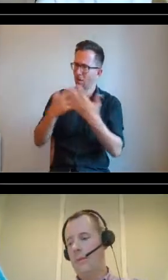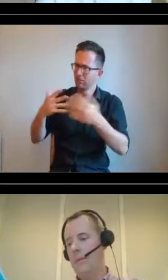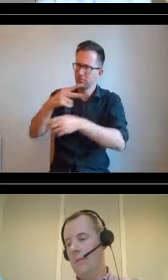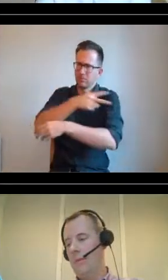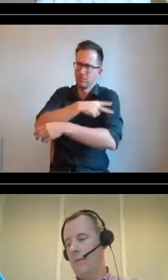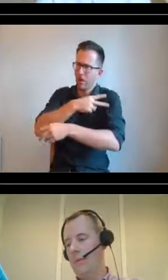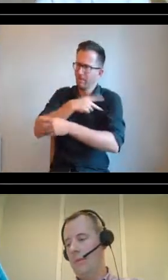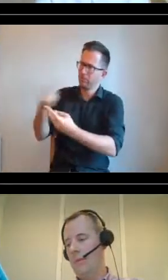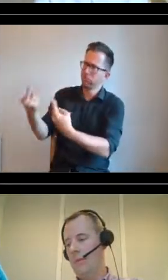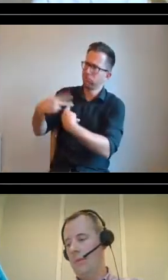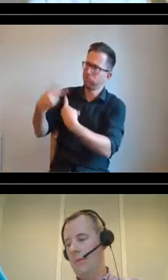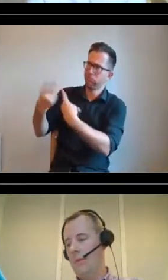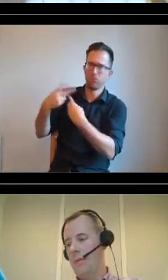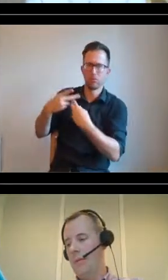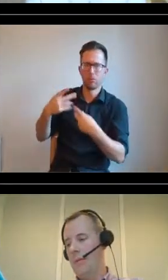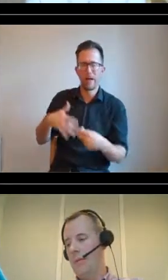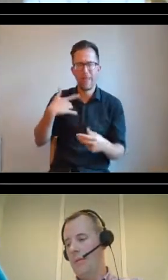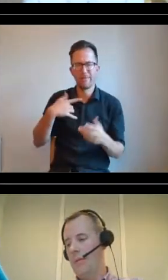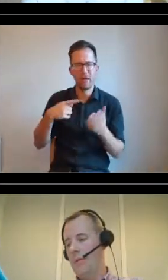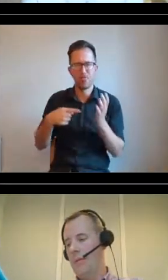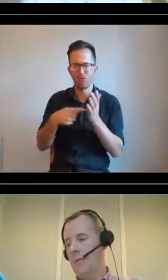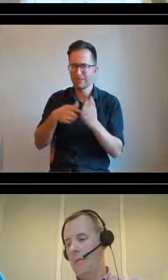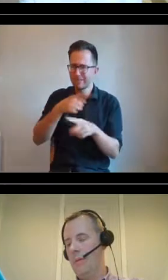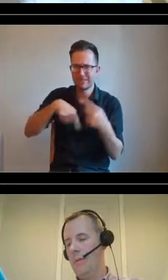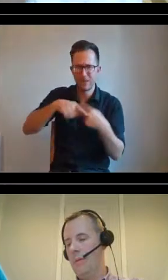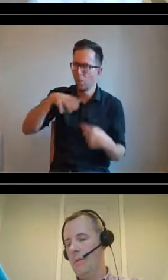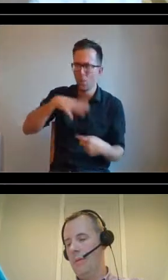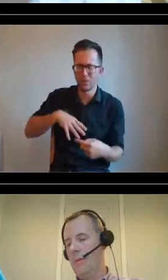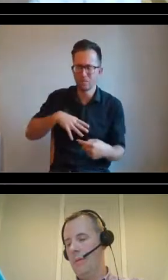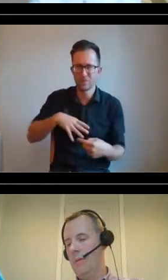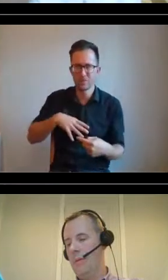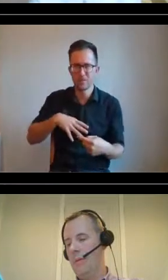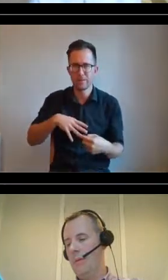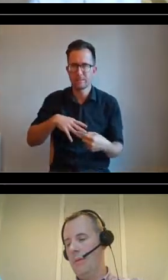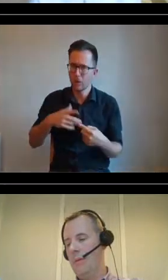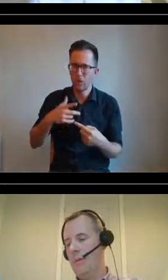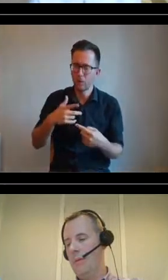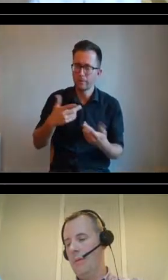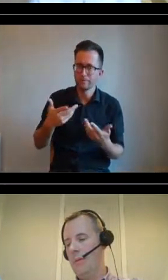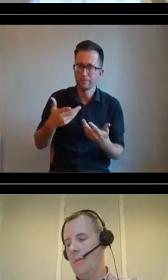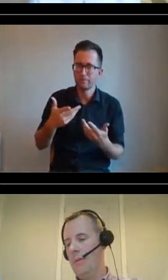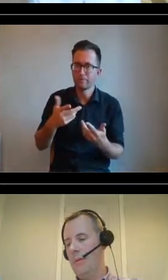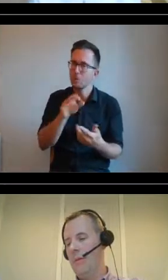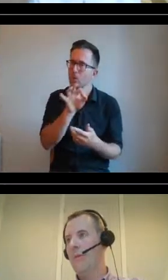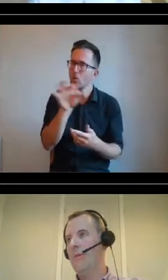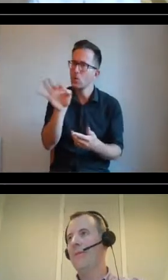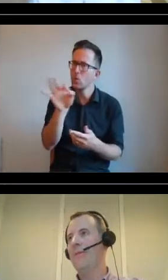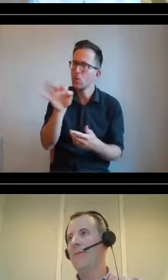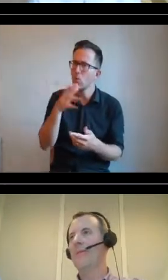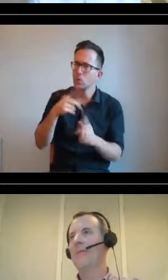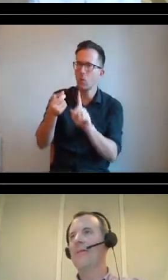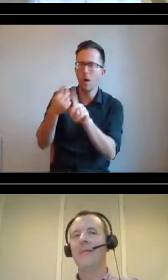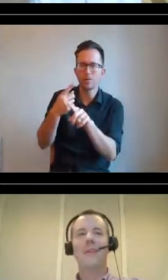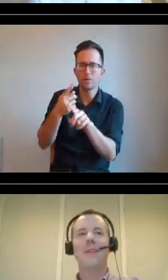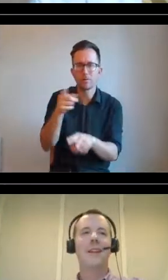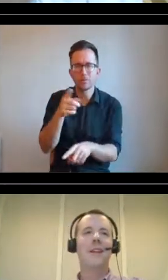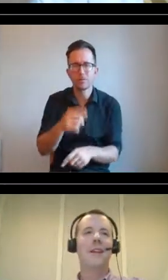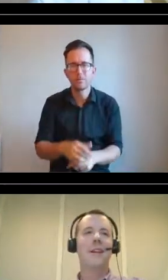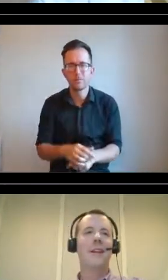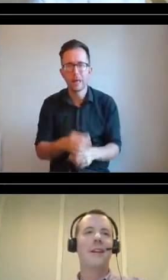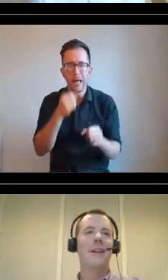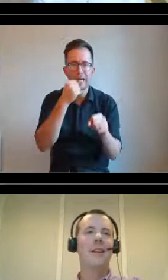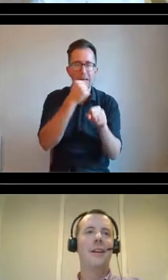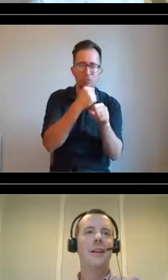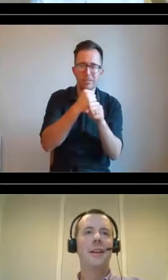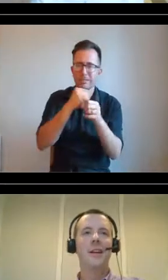occupancy. I don't know which one of you wants to pick that up. Gary, Steve, either one of you,